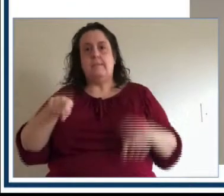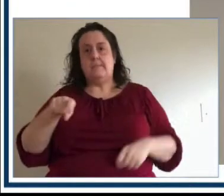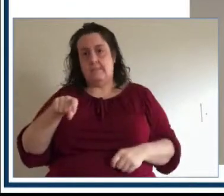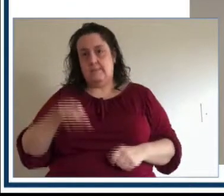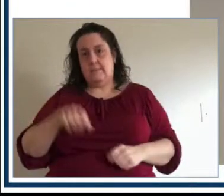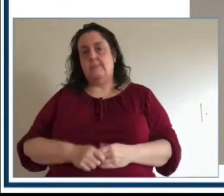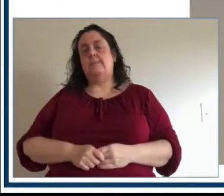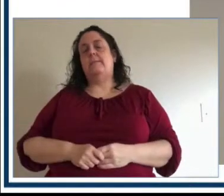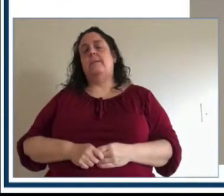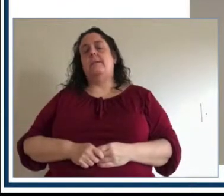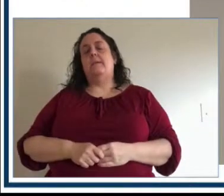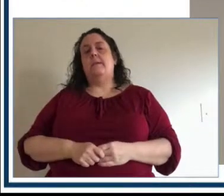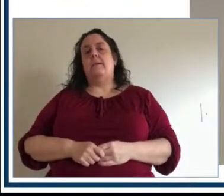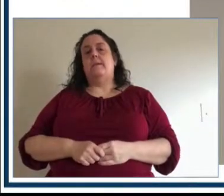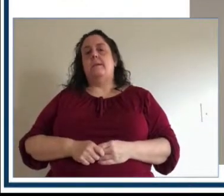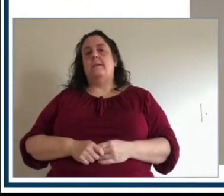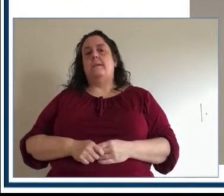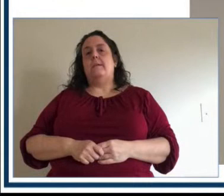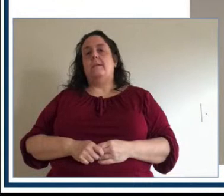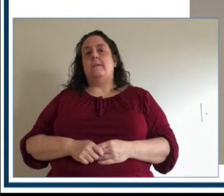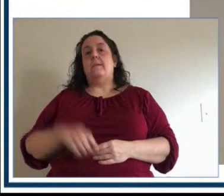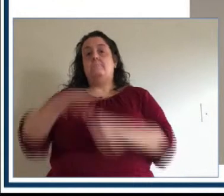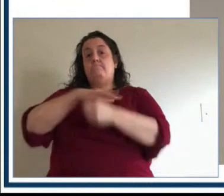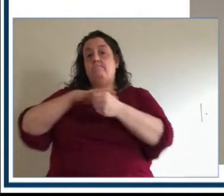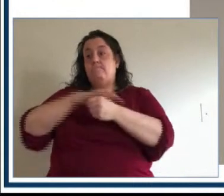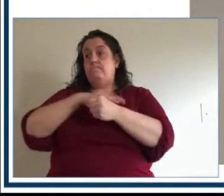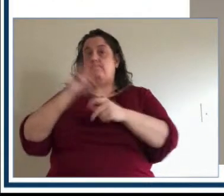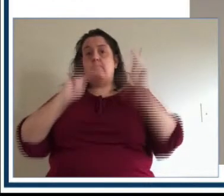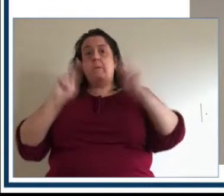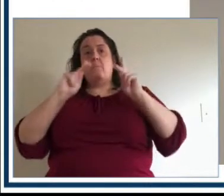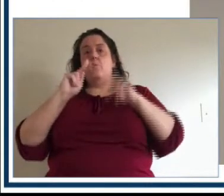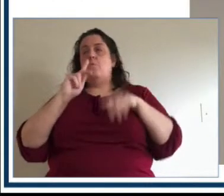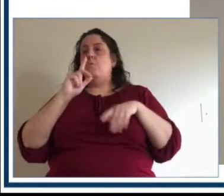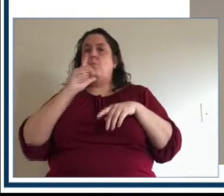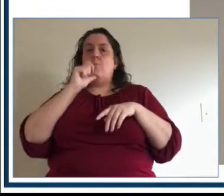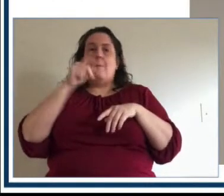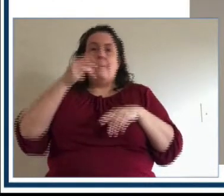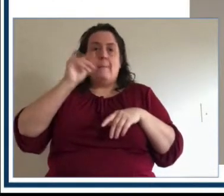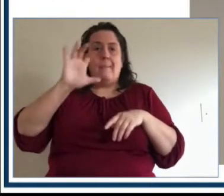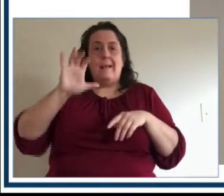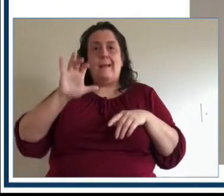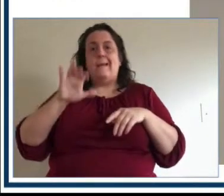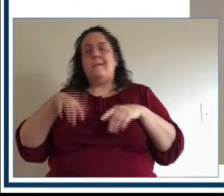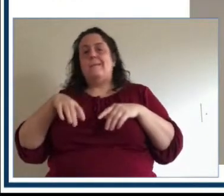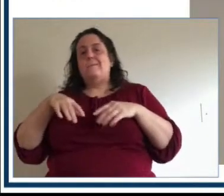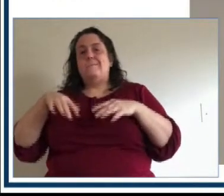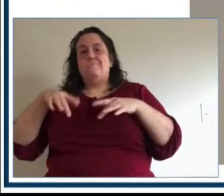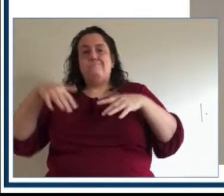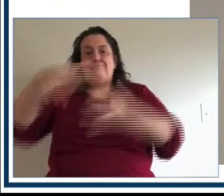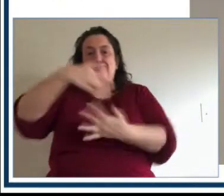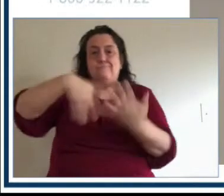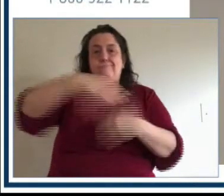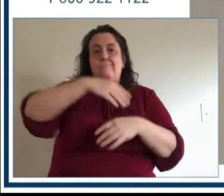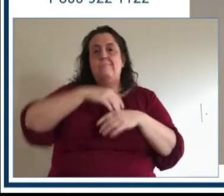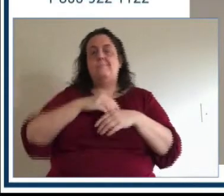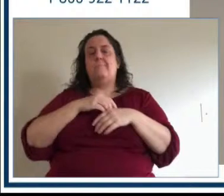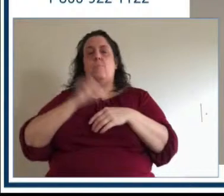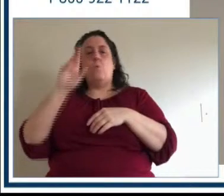common areas and areas where people serve the public, and also if there's a workplace with poor ventilation.